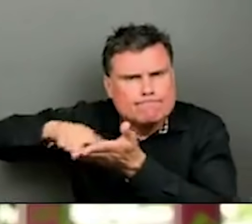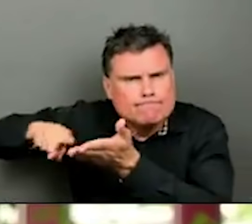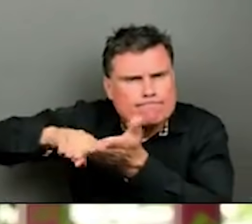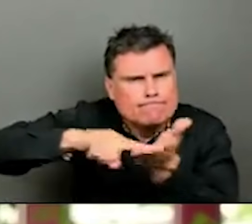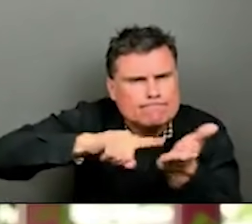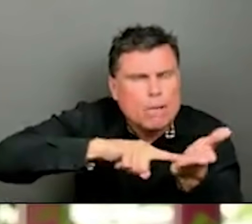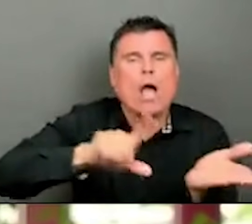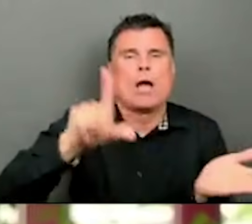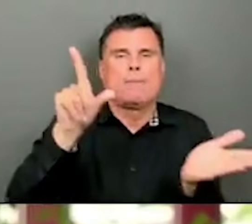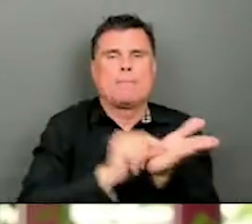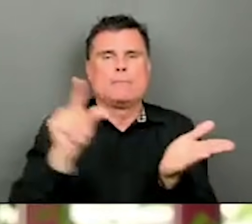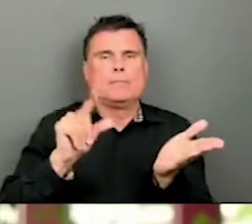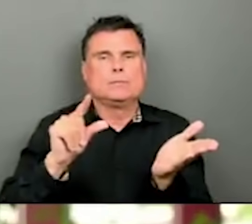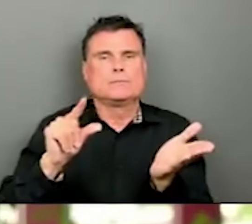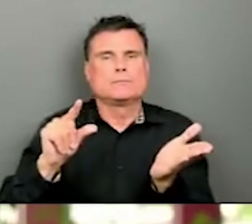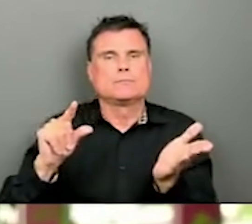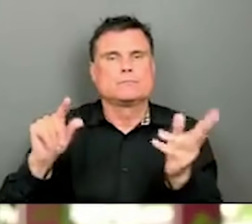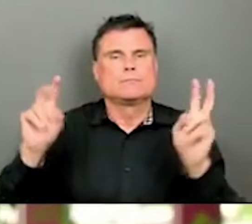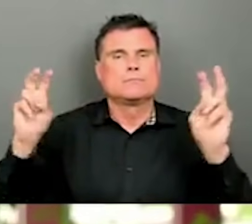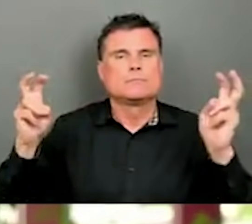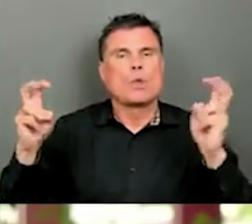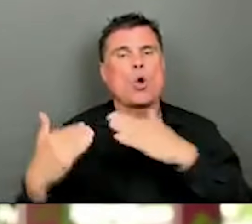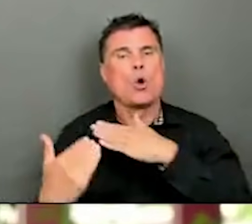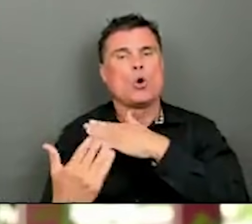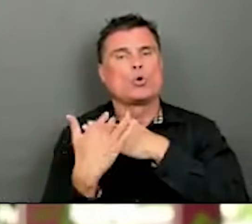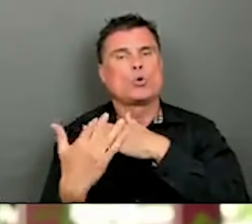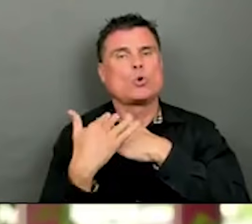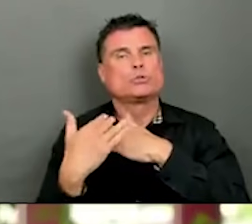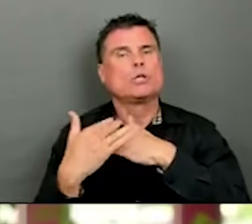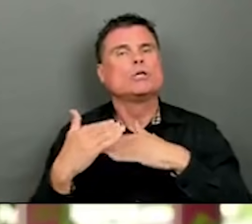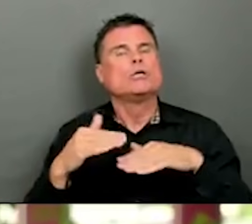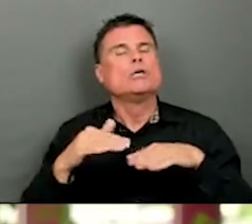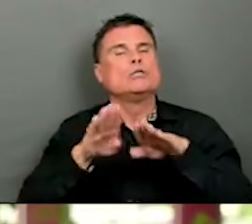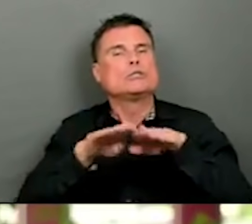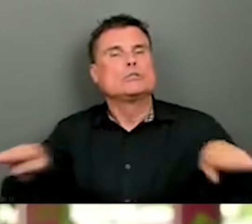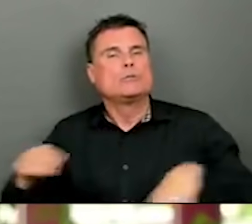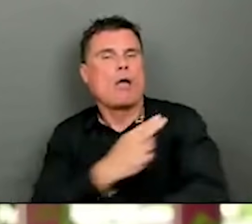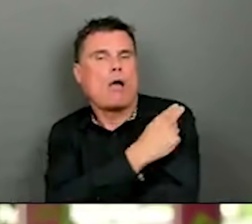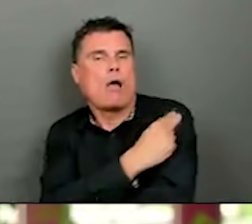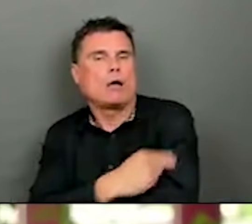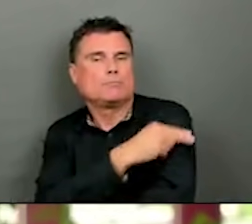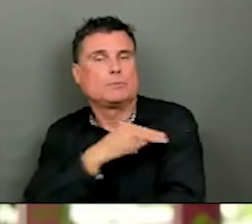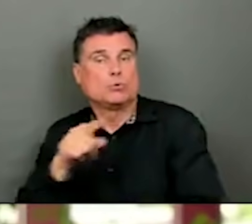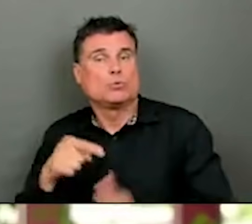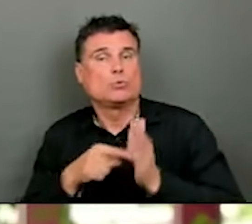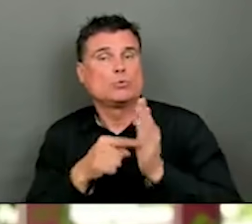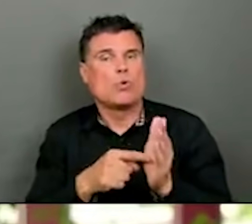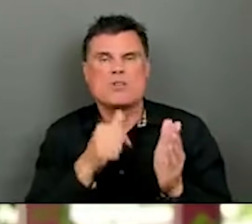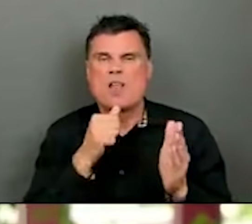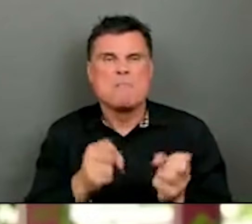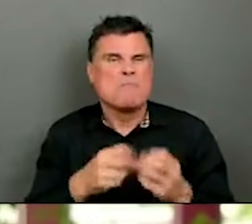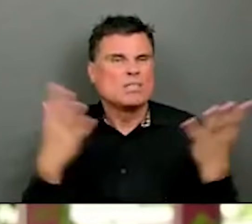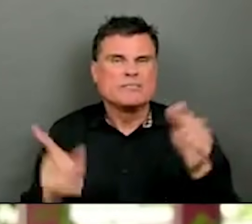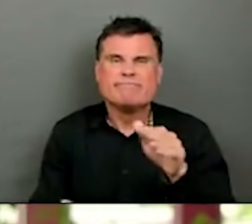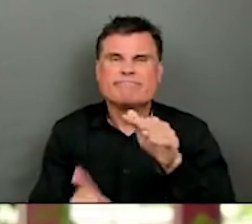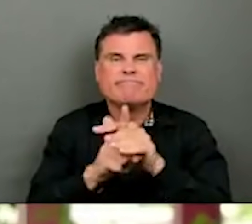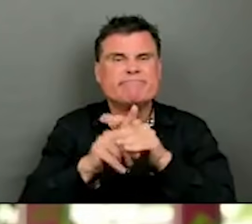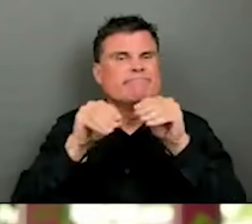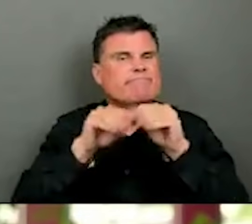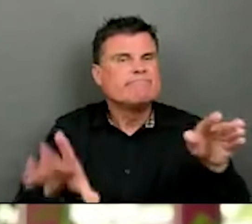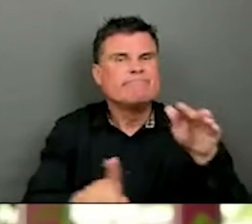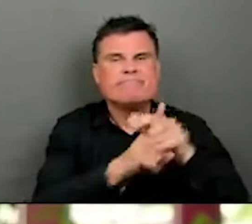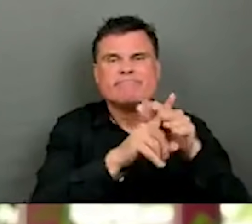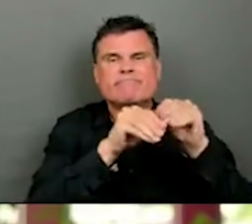and Children's Hospital showing very minimal spread of the virus in a school setting.